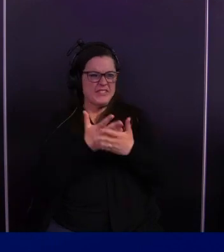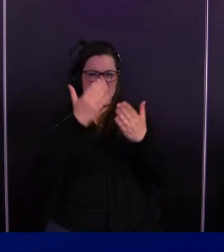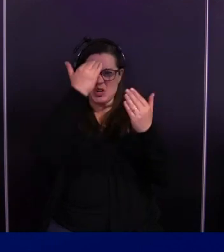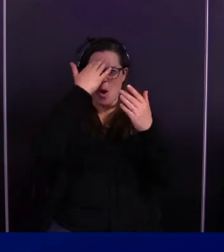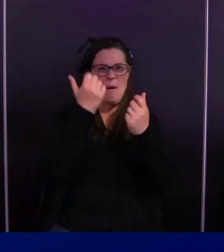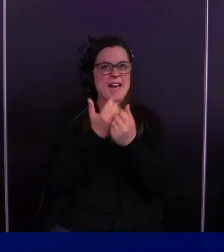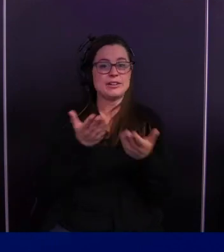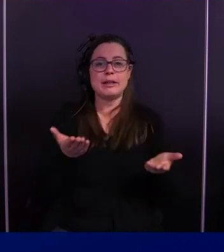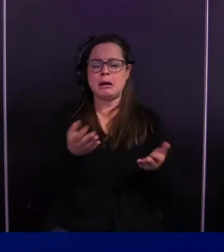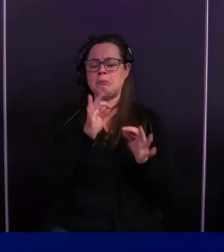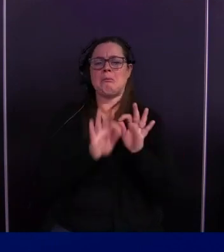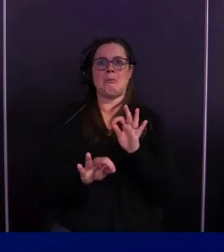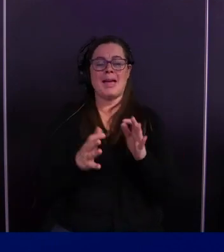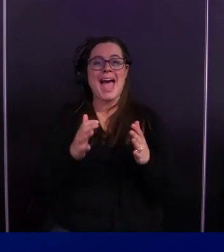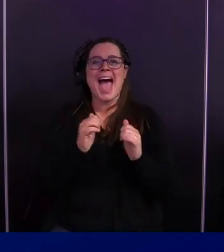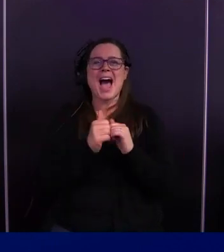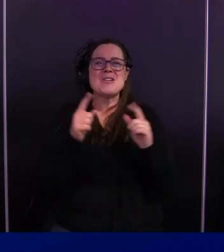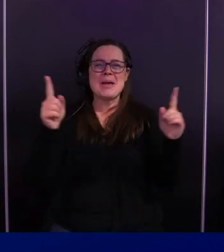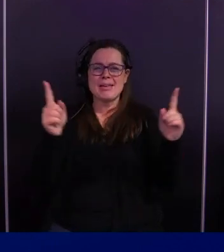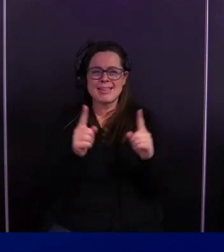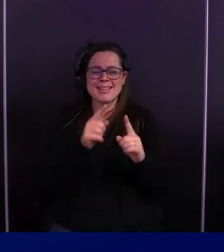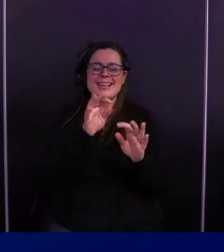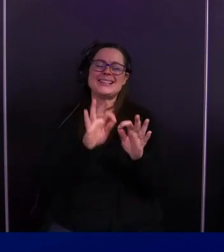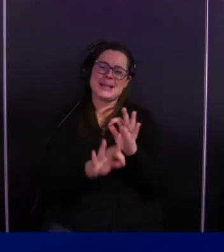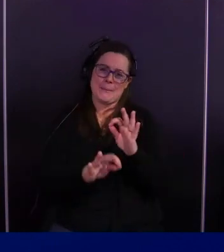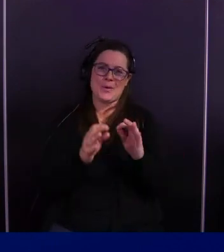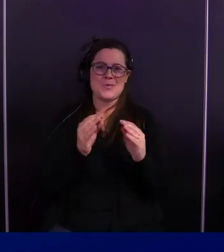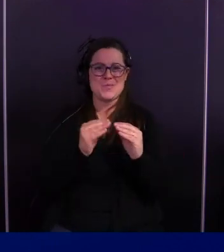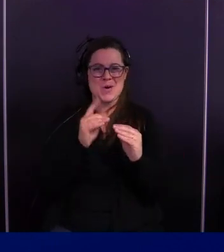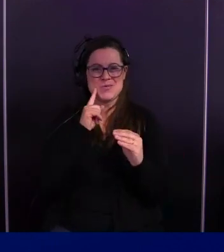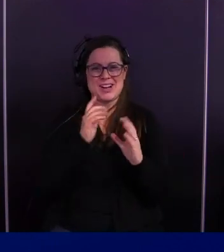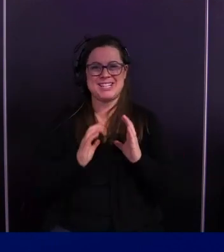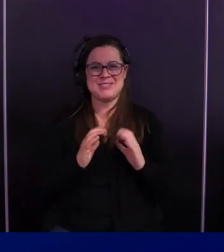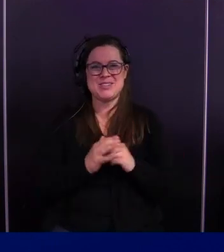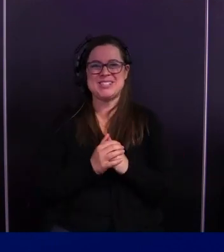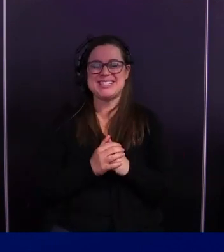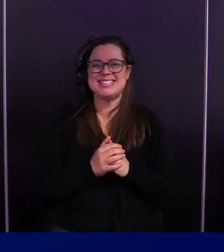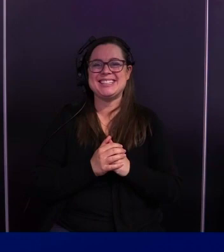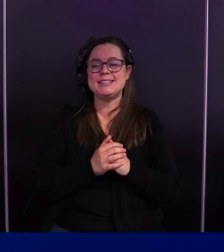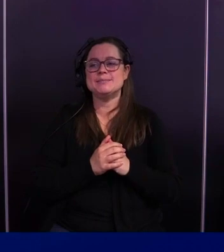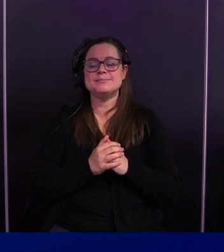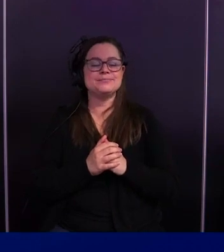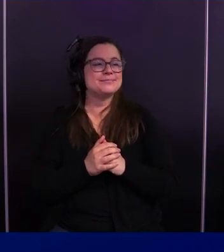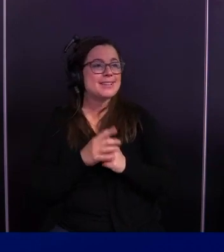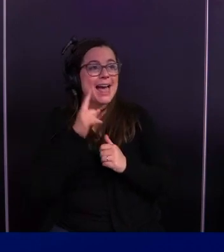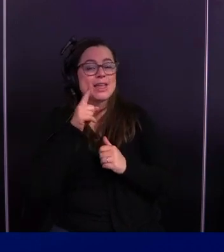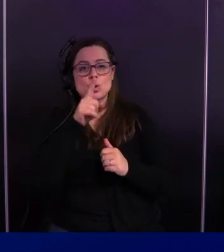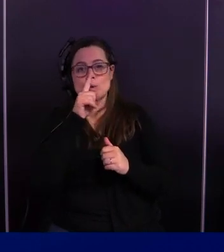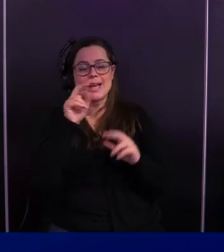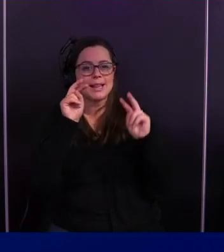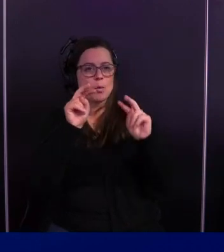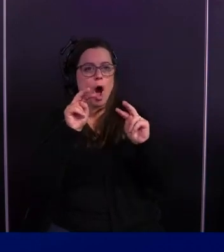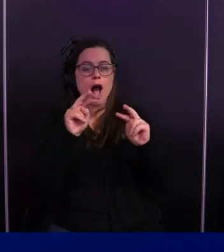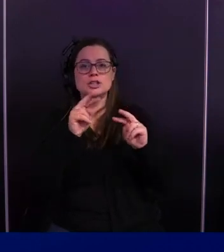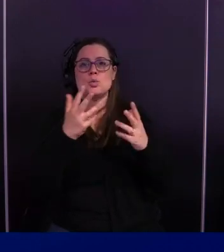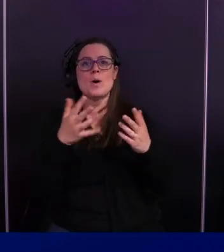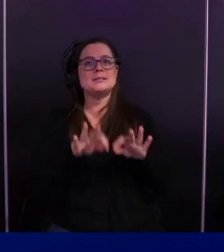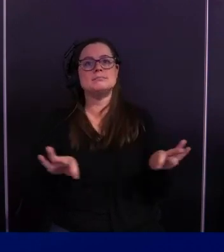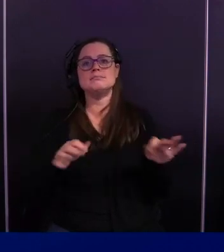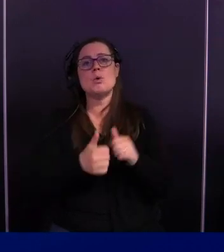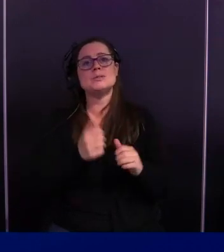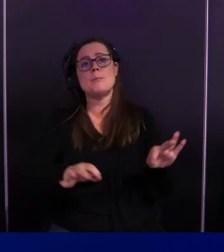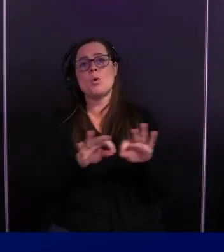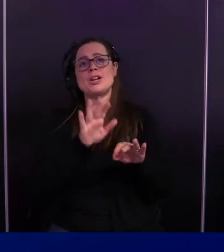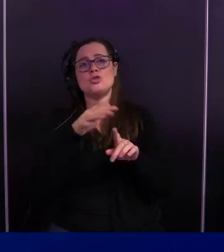How do we simplify that down for customers in their journey? Make it easy for them. I think look at what matters in the environment. So start